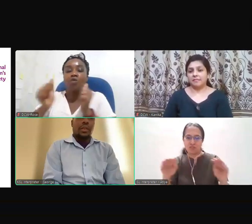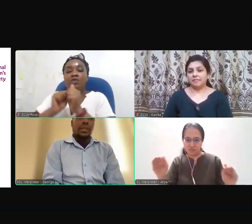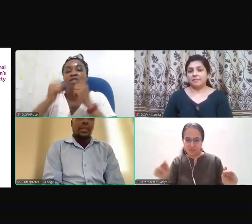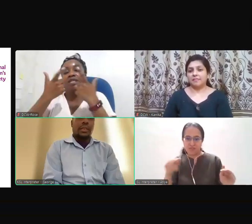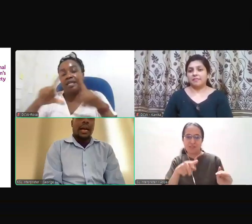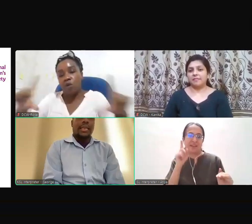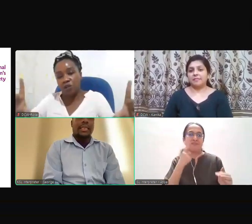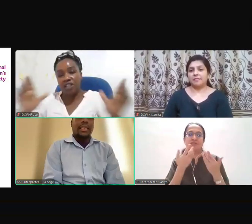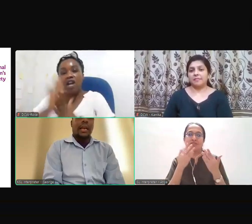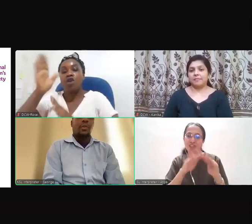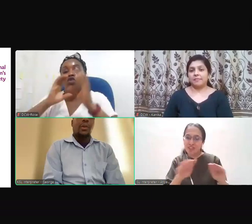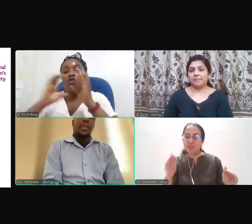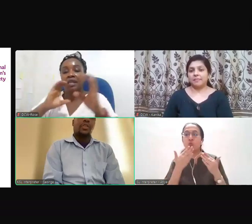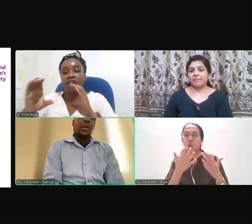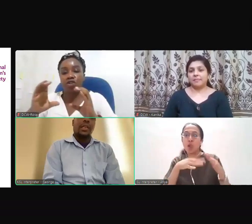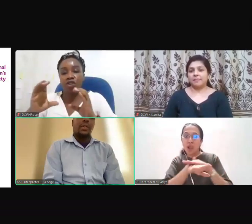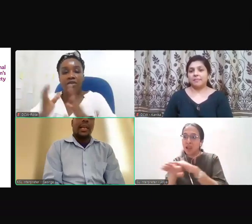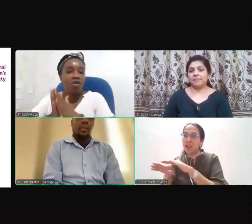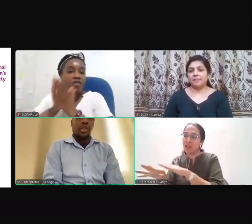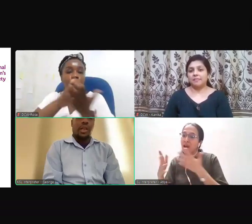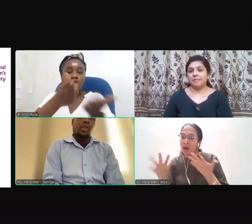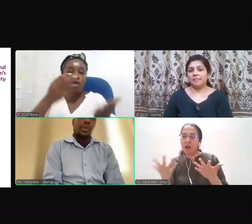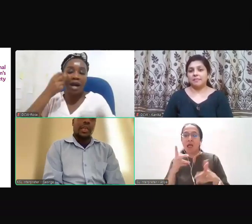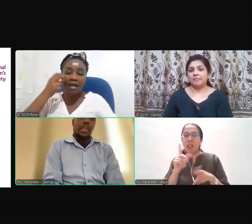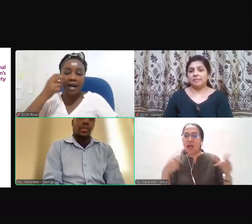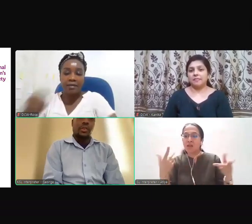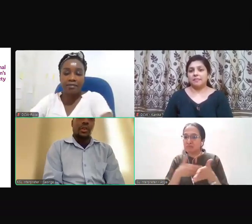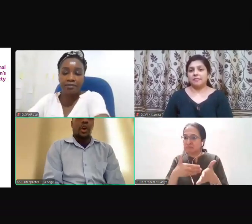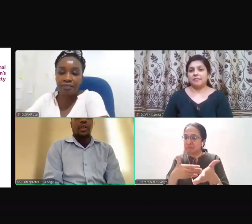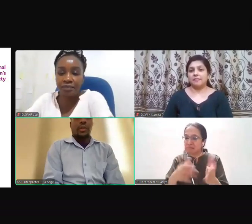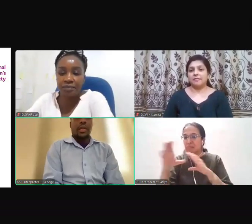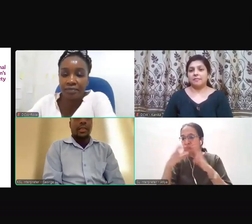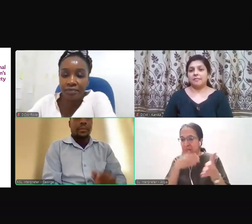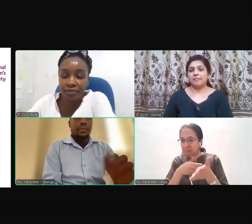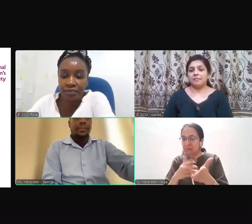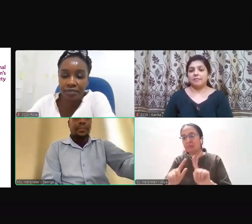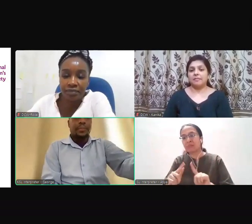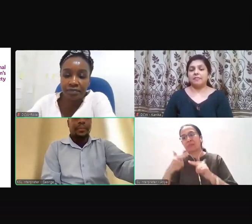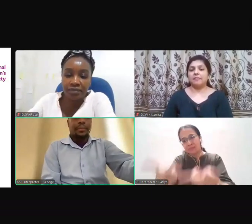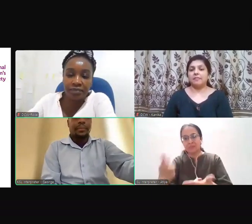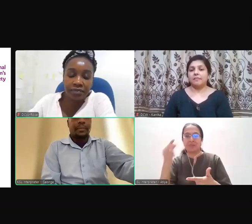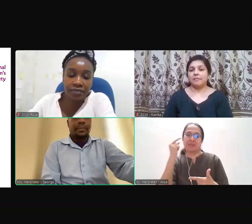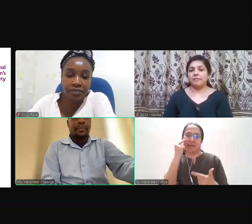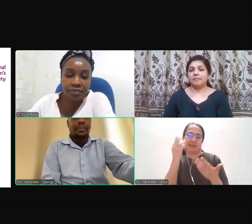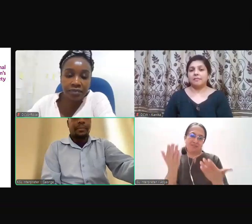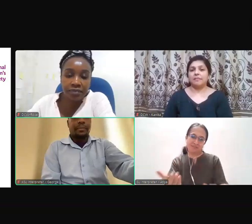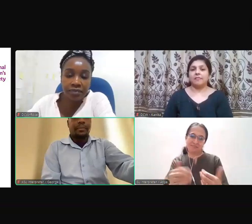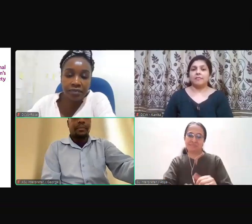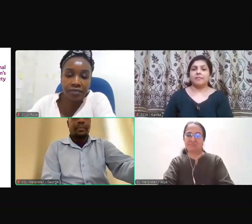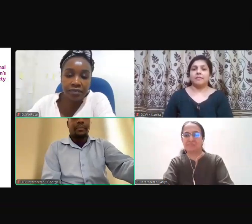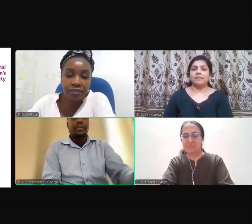school and who are still struggling with the language and communication. Over to you, Kanika.